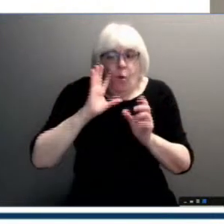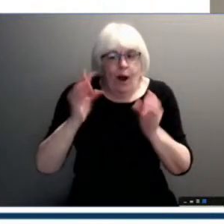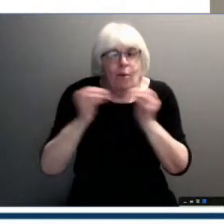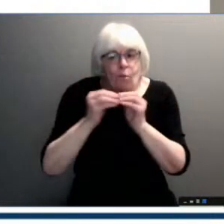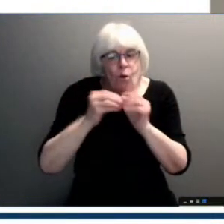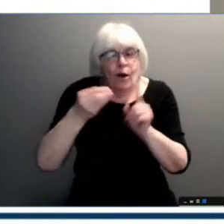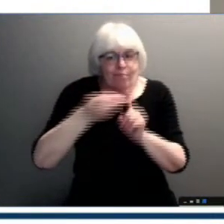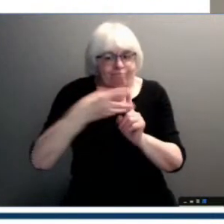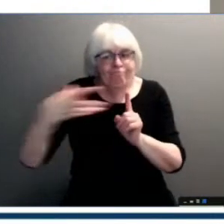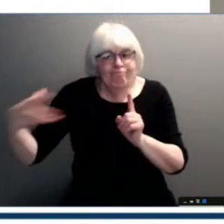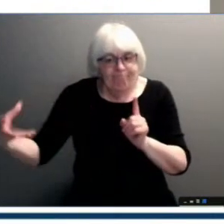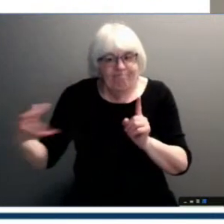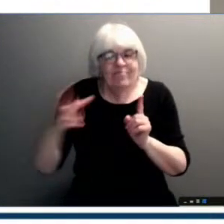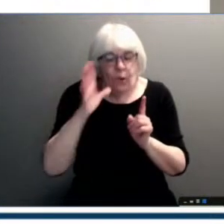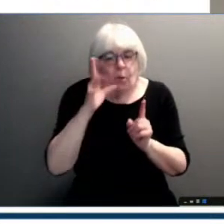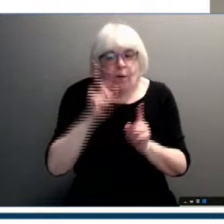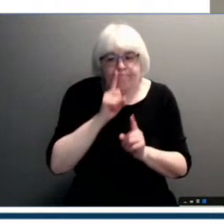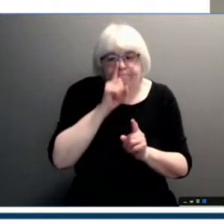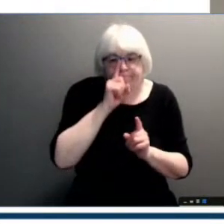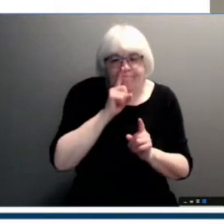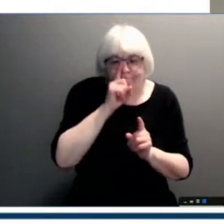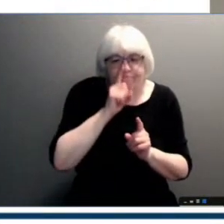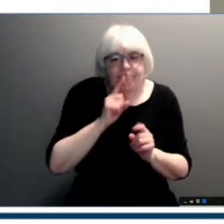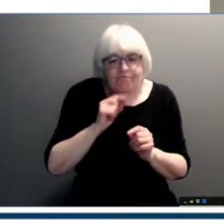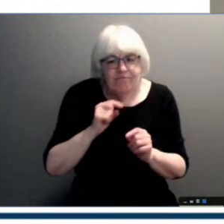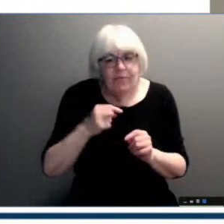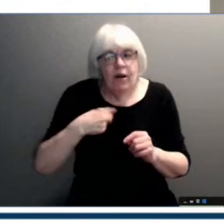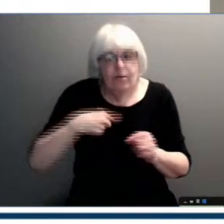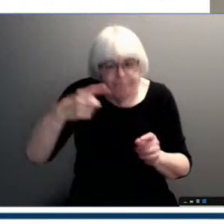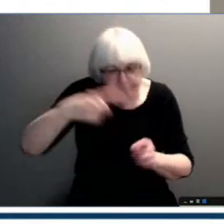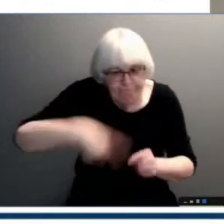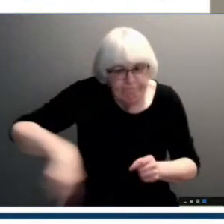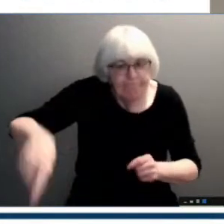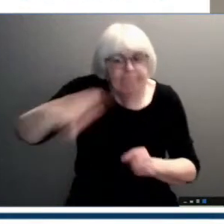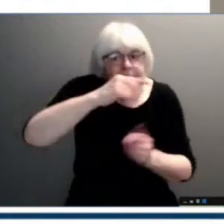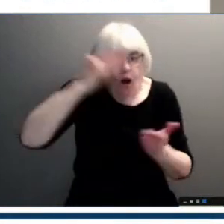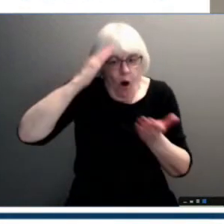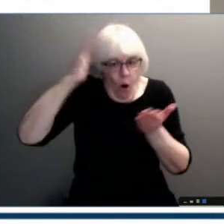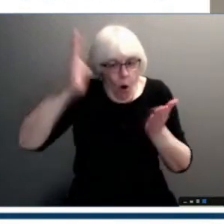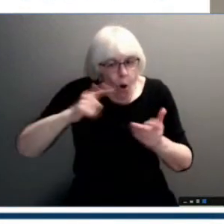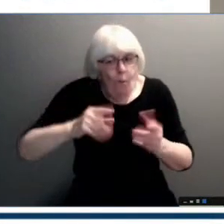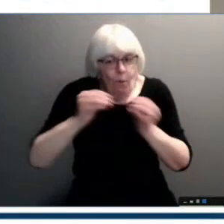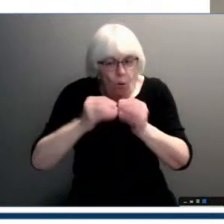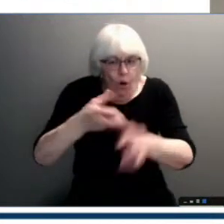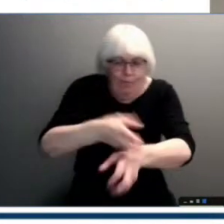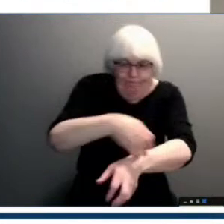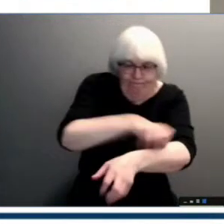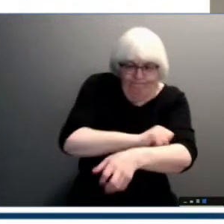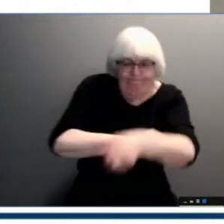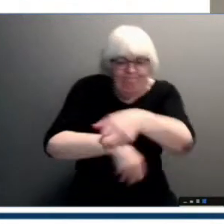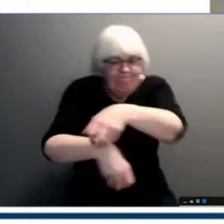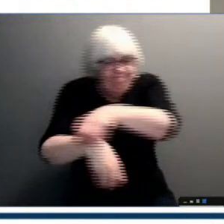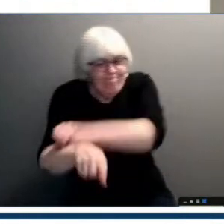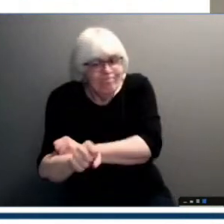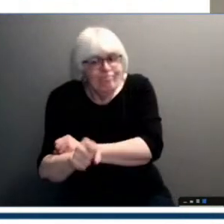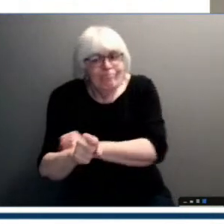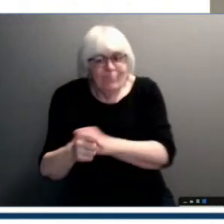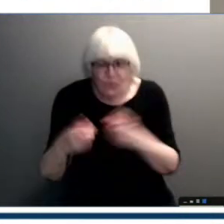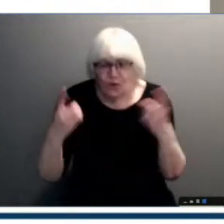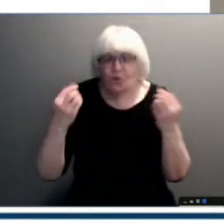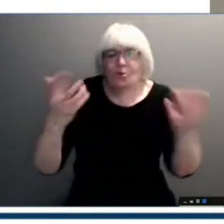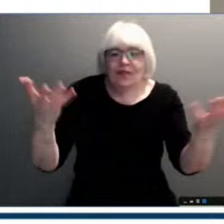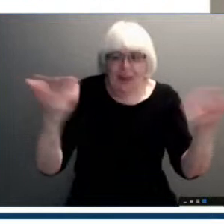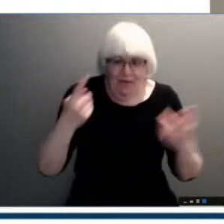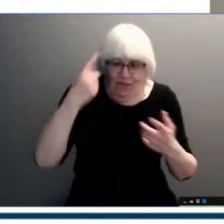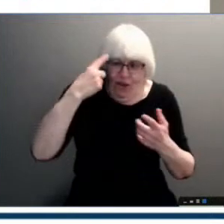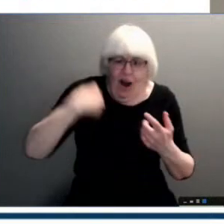step up and do what we're asking. You have continued to meet every challenge COVID has thrown at us for the past 21 months, and I